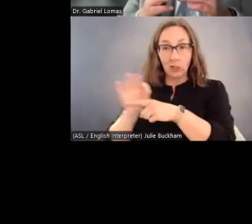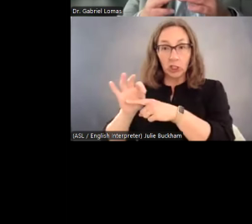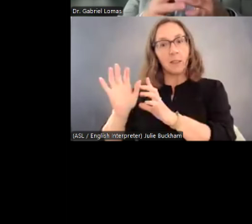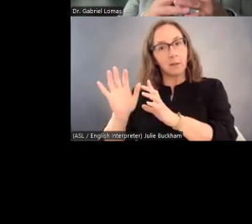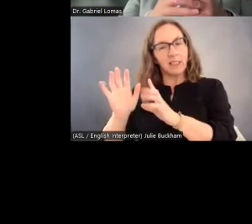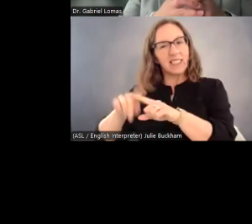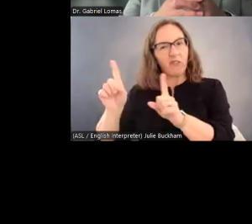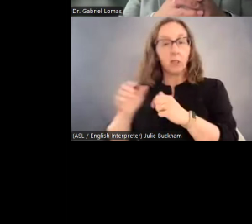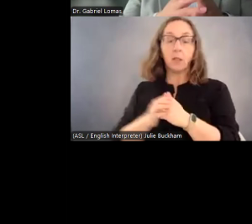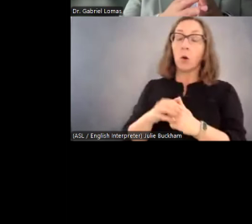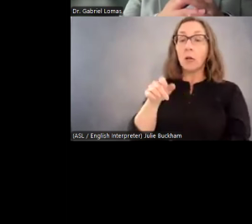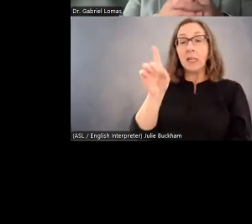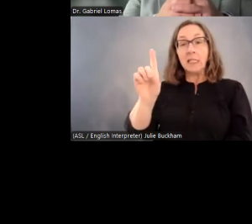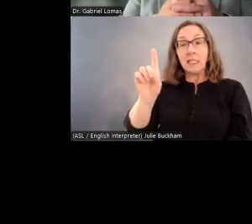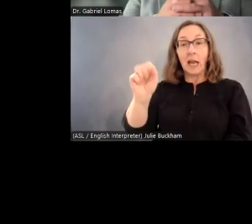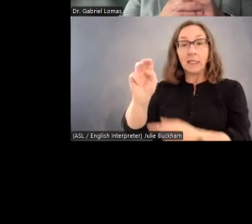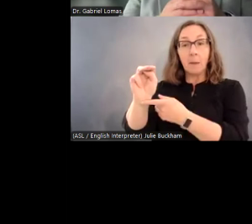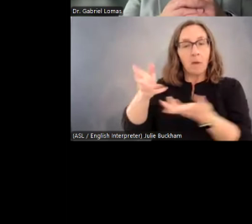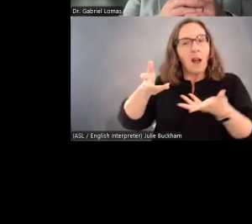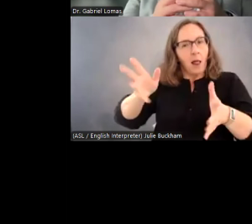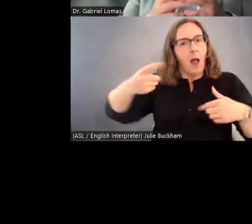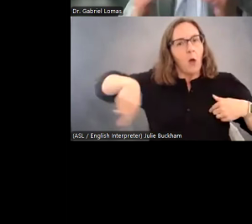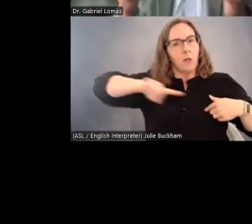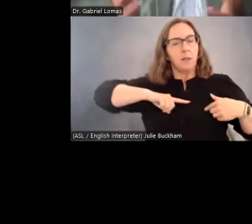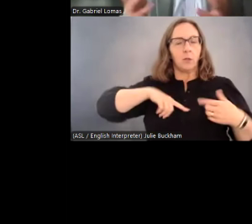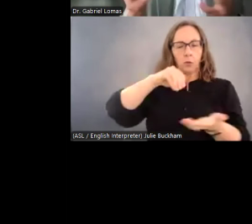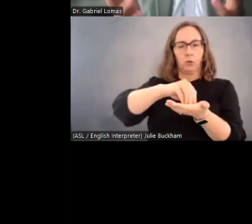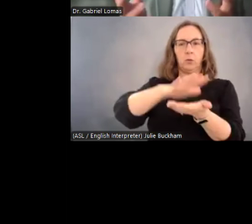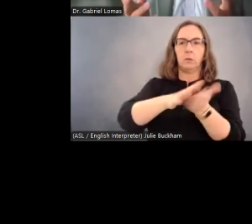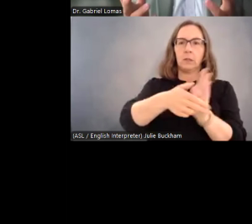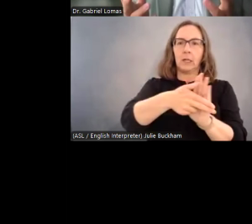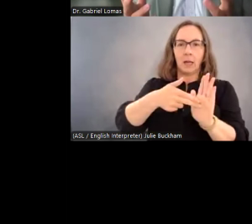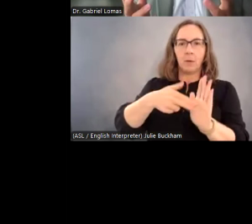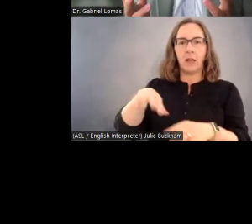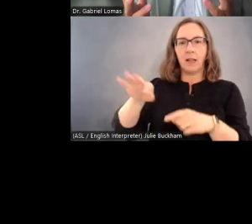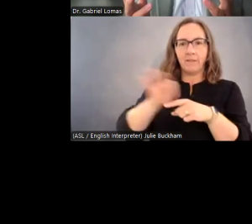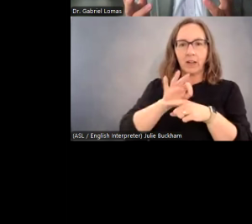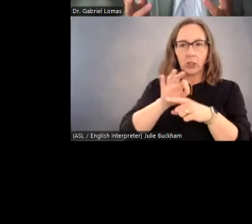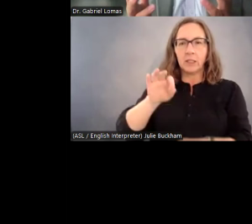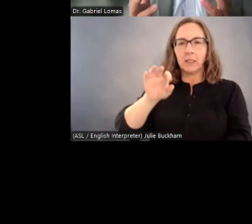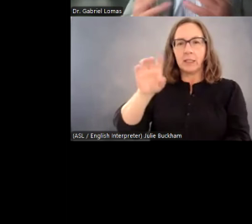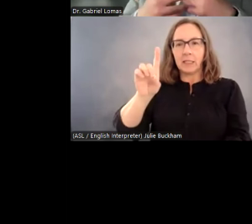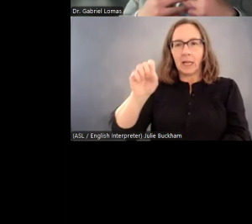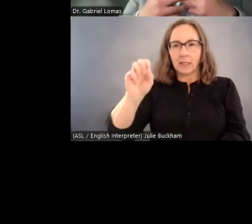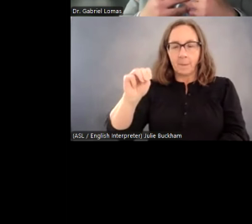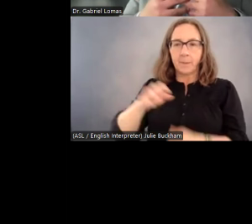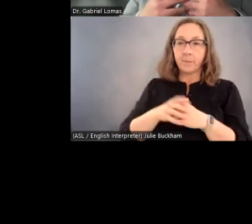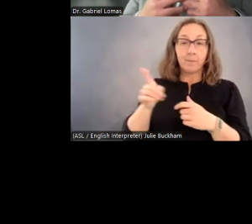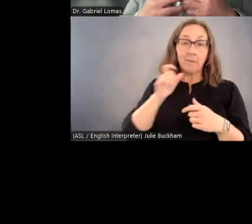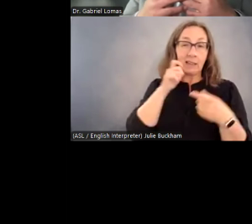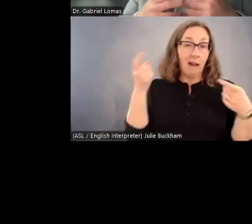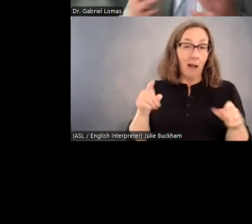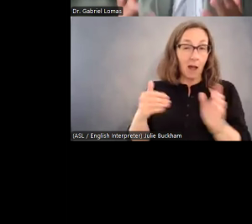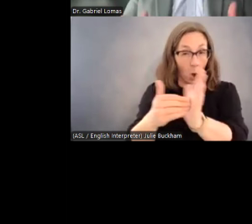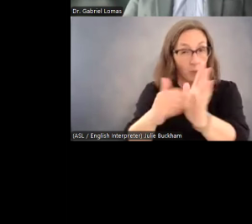as intellectually disabled. And I think that's not really happening very much. I've done that only a couple of